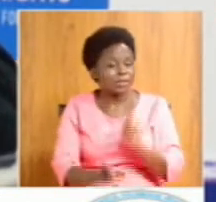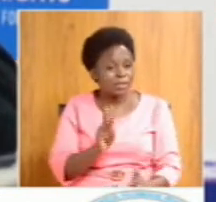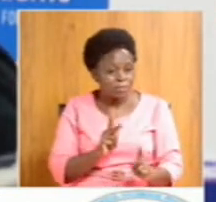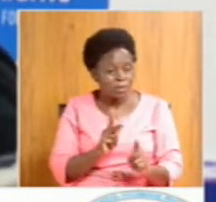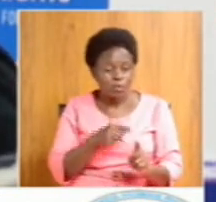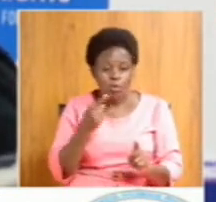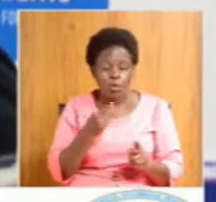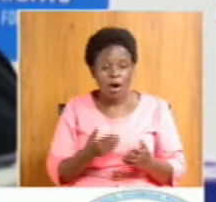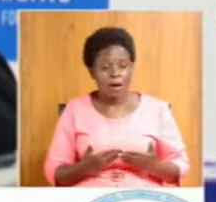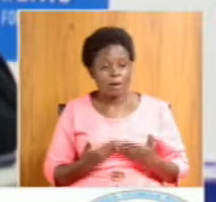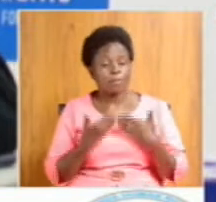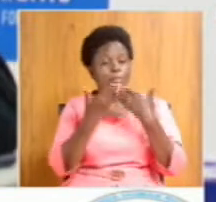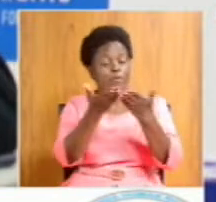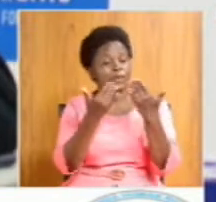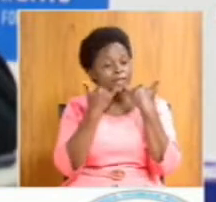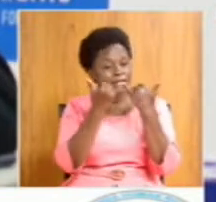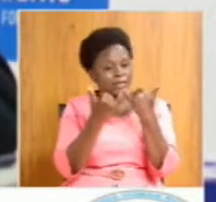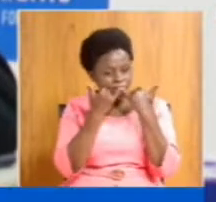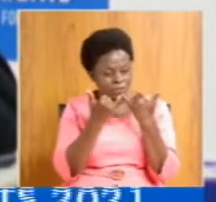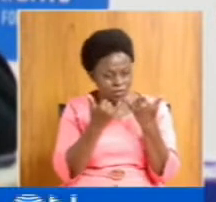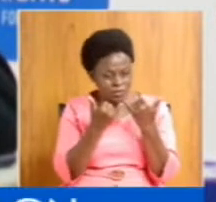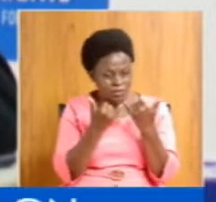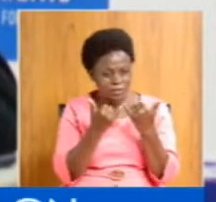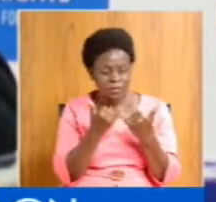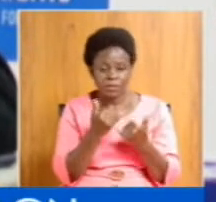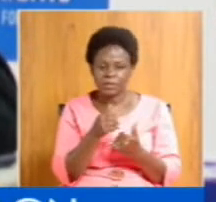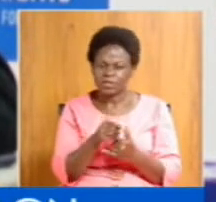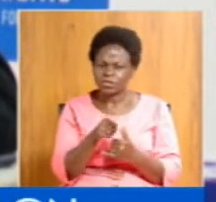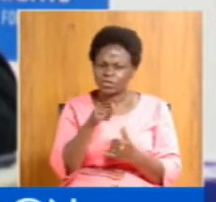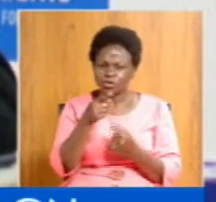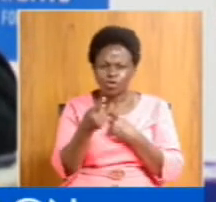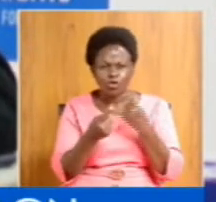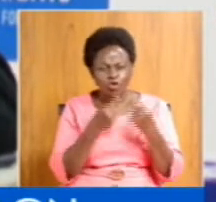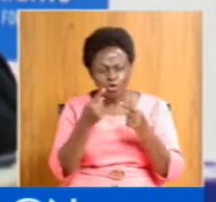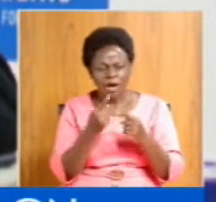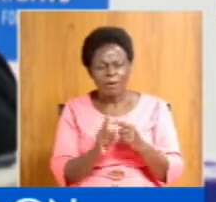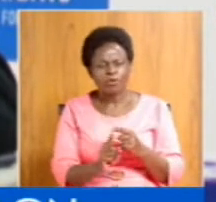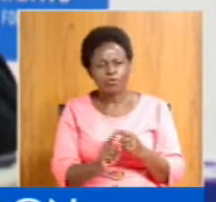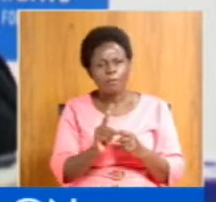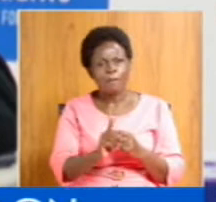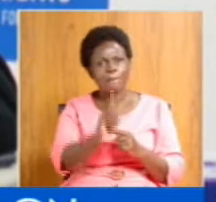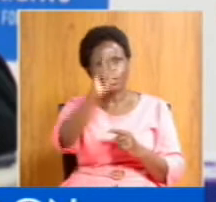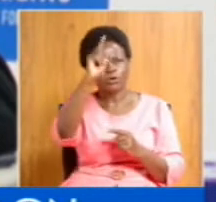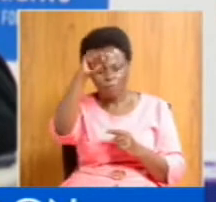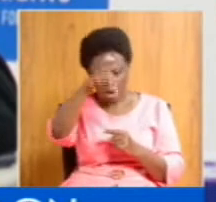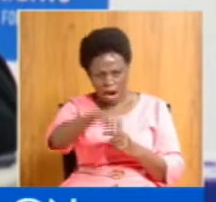providing information. So, the talk about bottom-up planning,